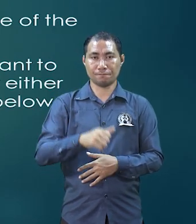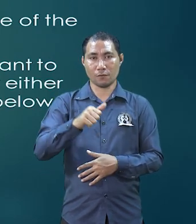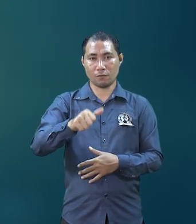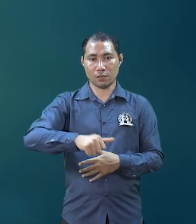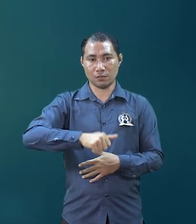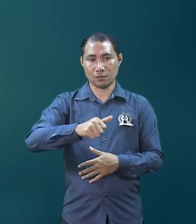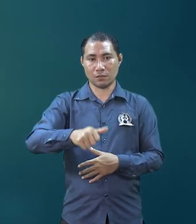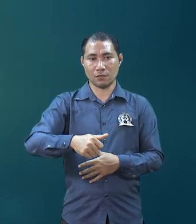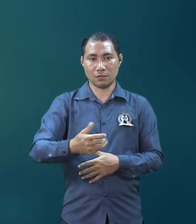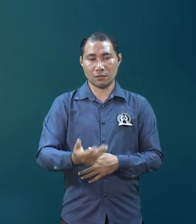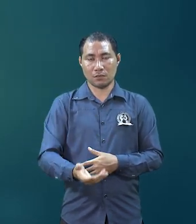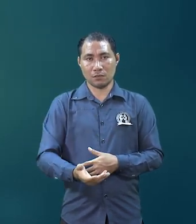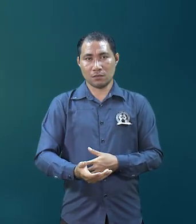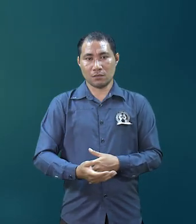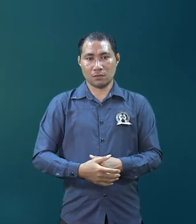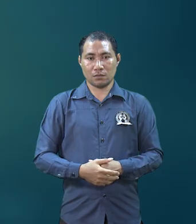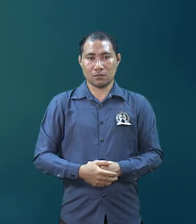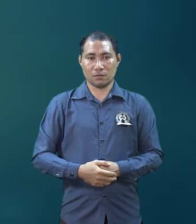Right.